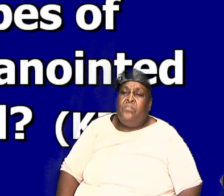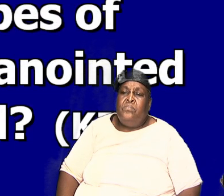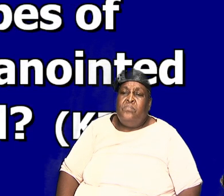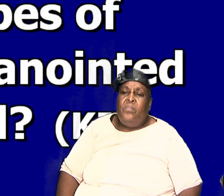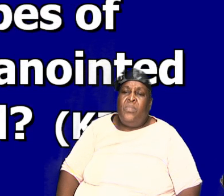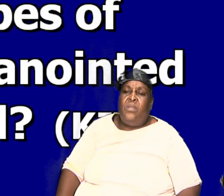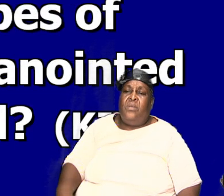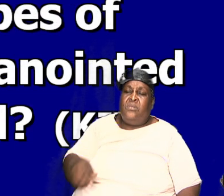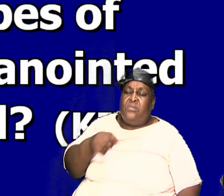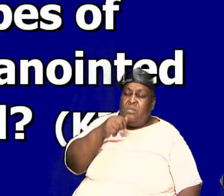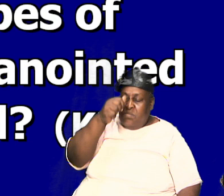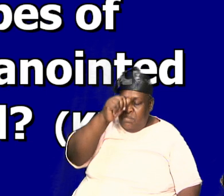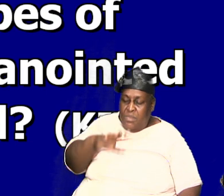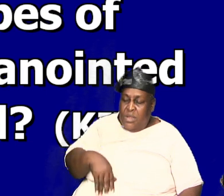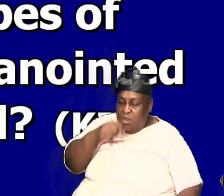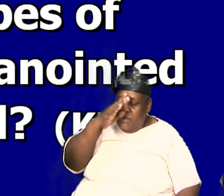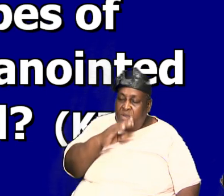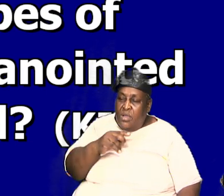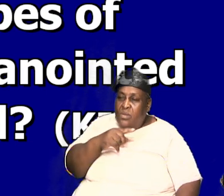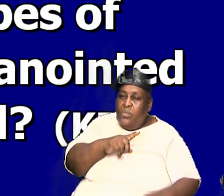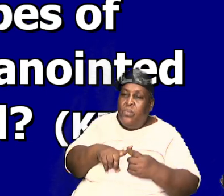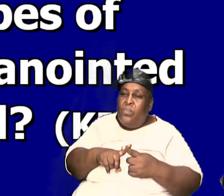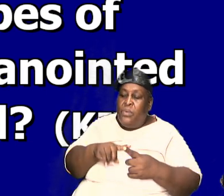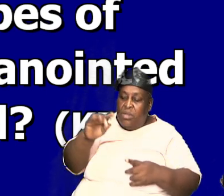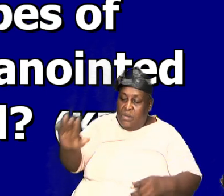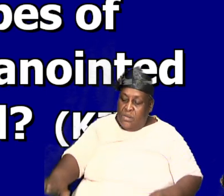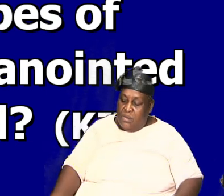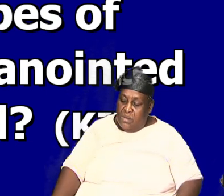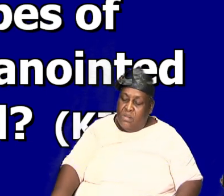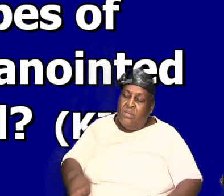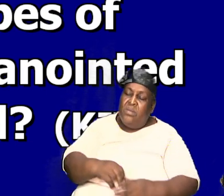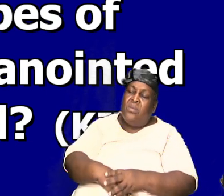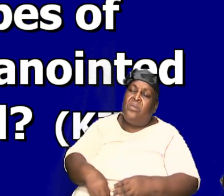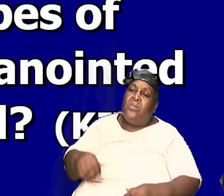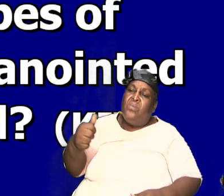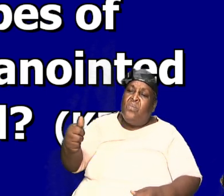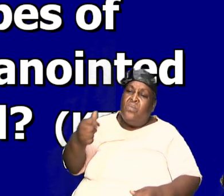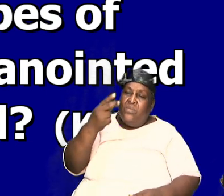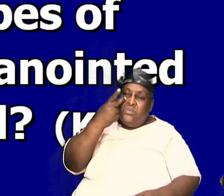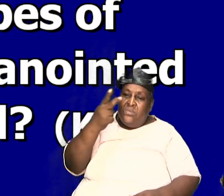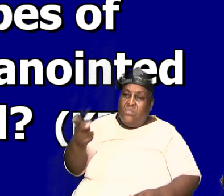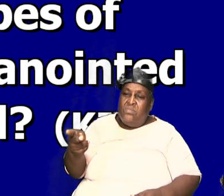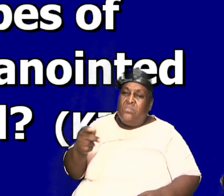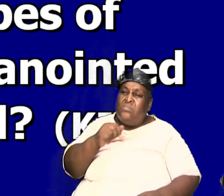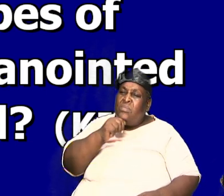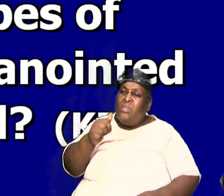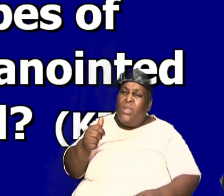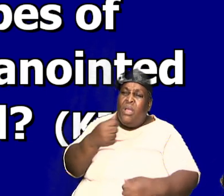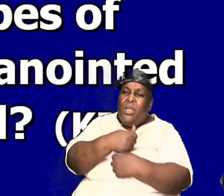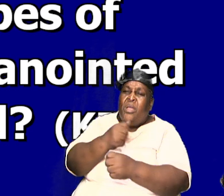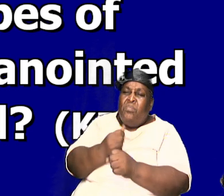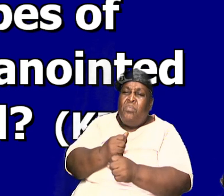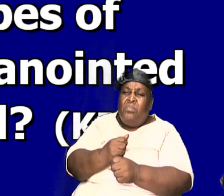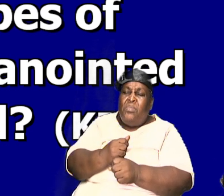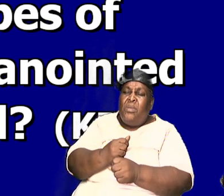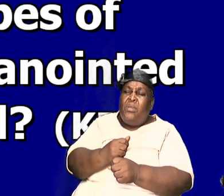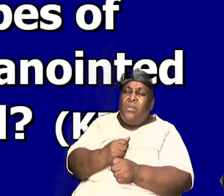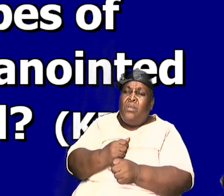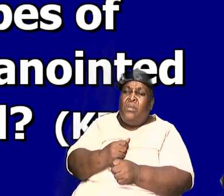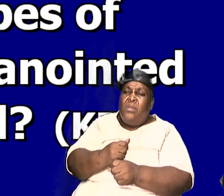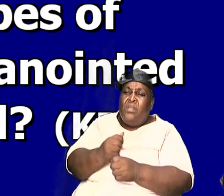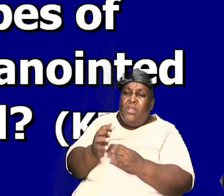And Samuel said, when thou wast little in thine own sight, wast thou not made the head of the tribes of